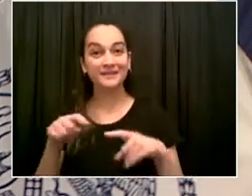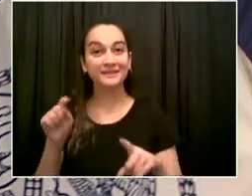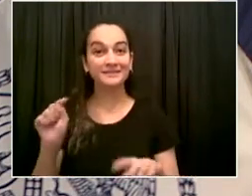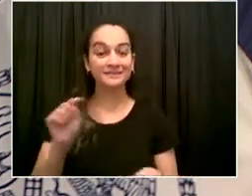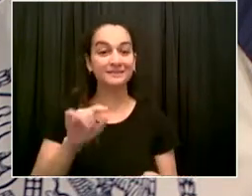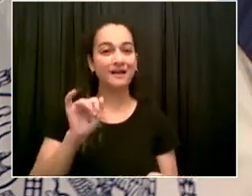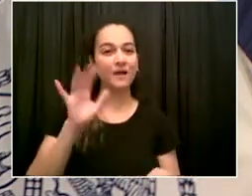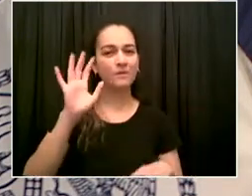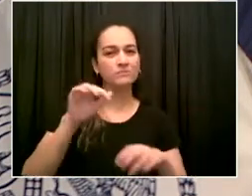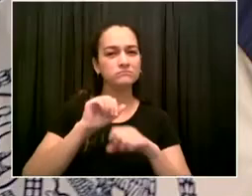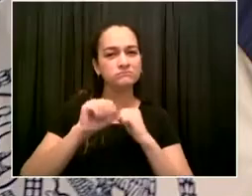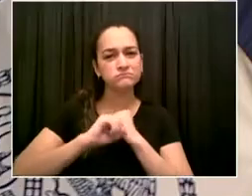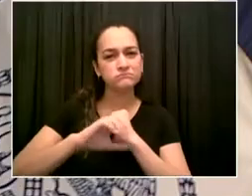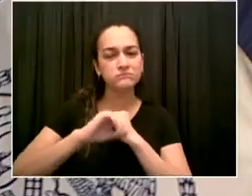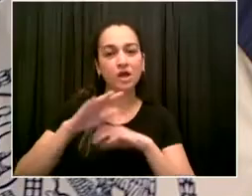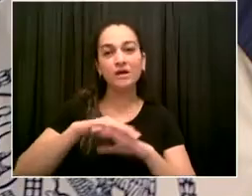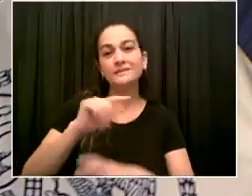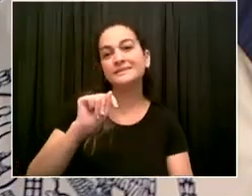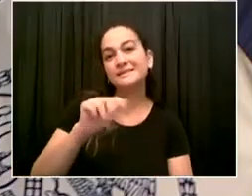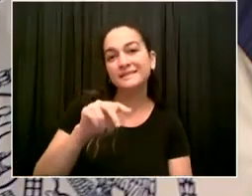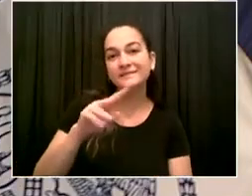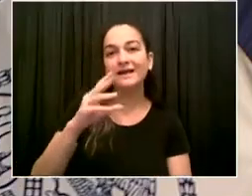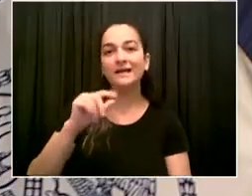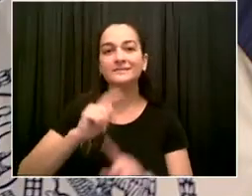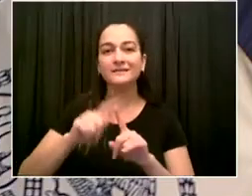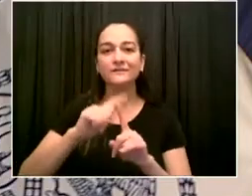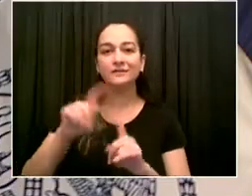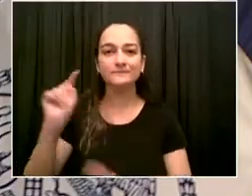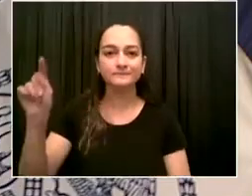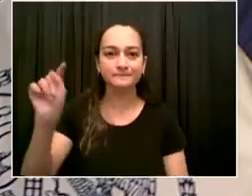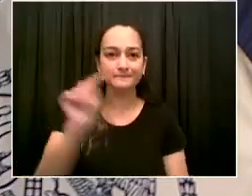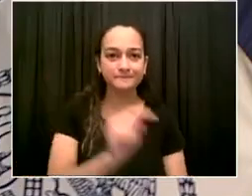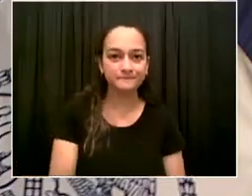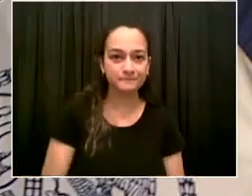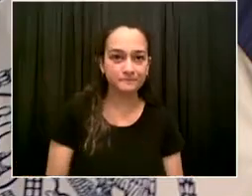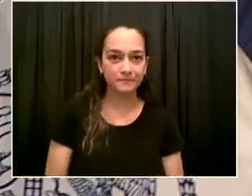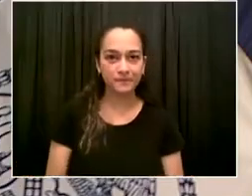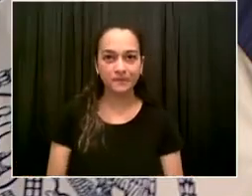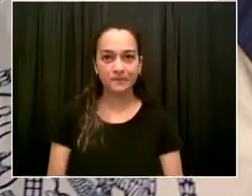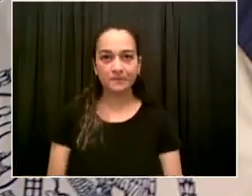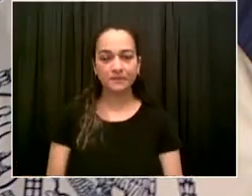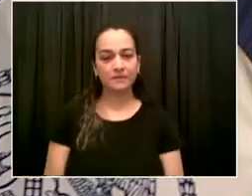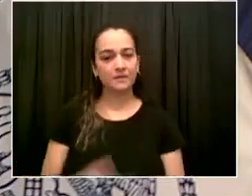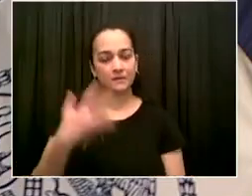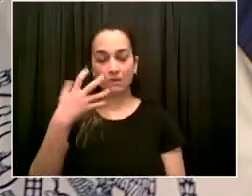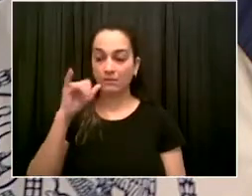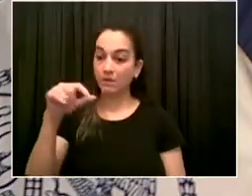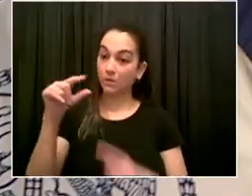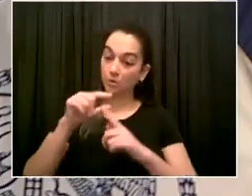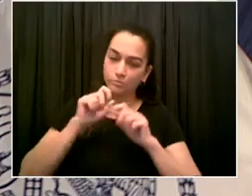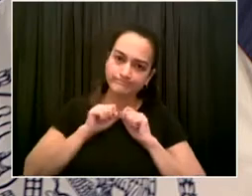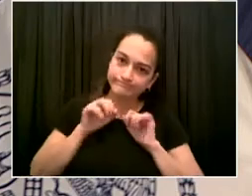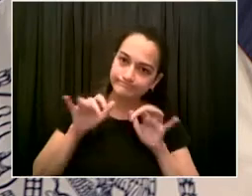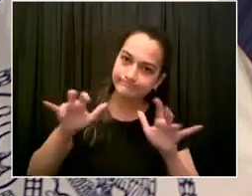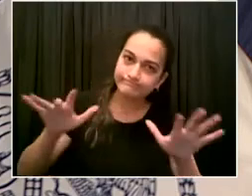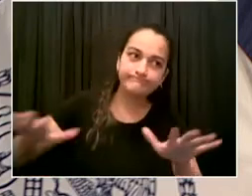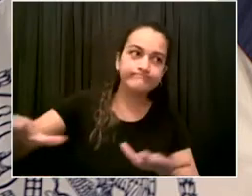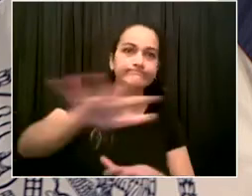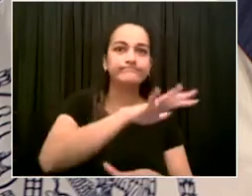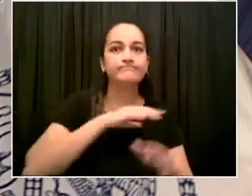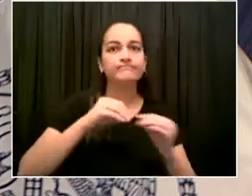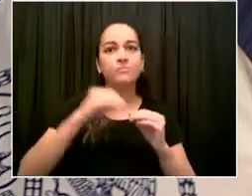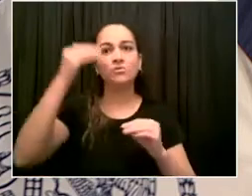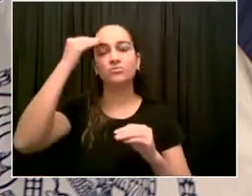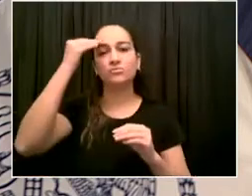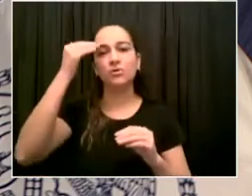are making sure that we reach the kids of this city and that we get everyone ready for school the right way,